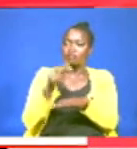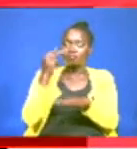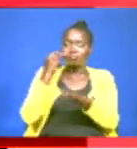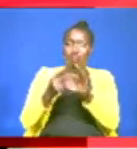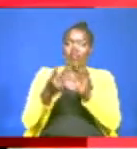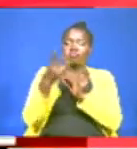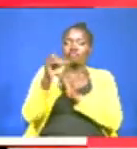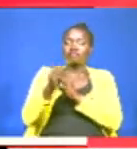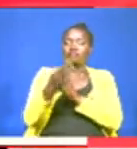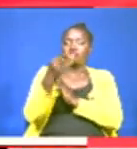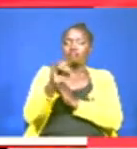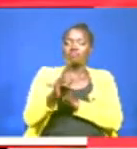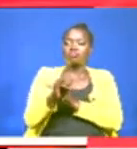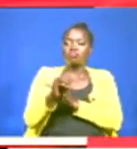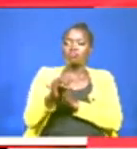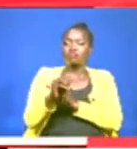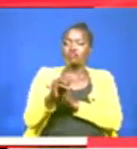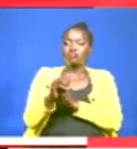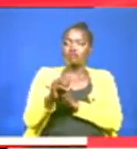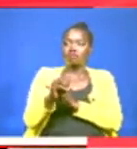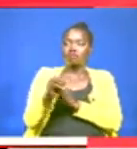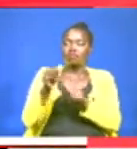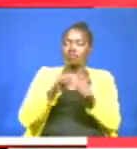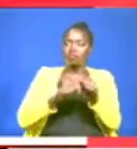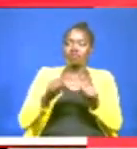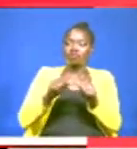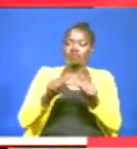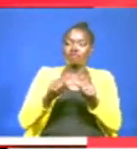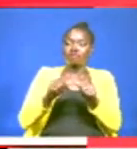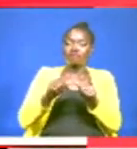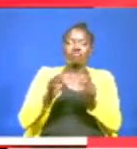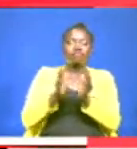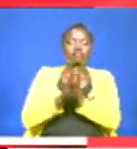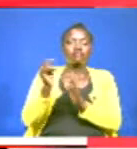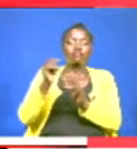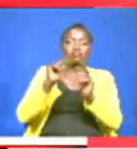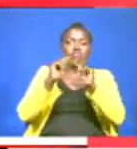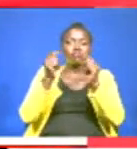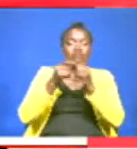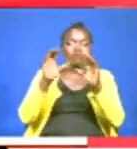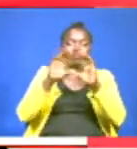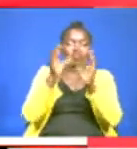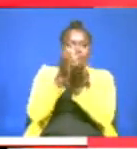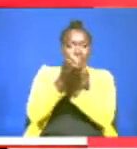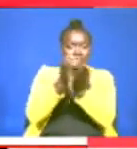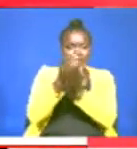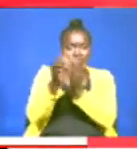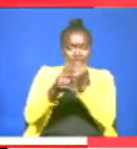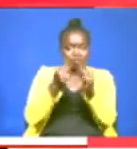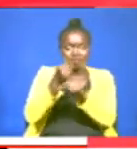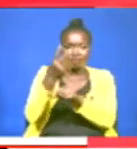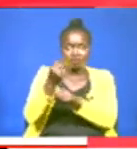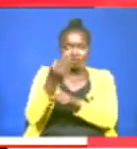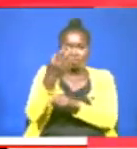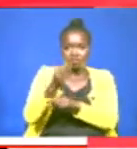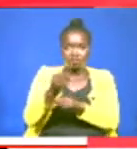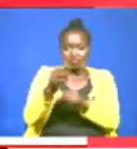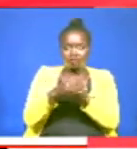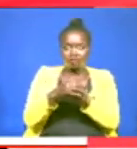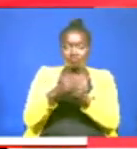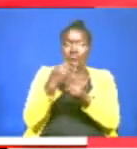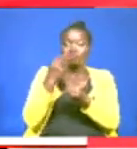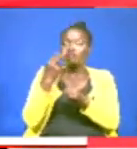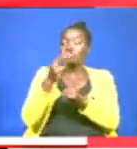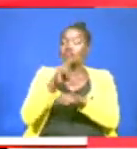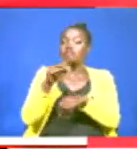2030. Vision 2030 is about taking Harambee Stars to the World Cup in the year 2030. We want to see our